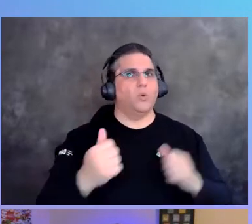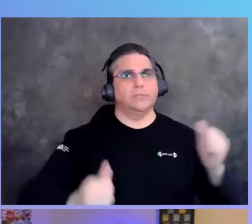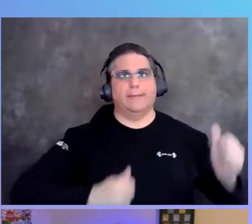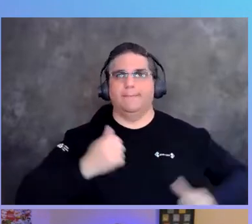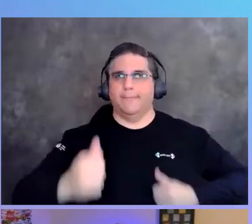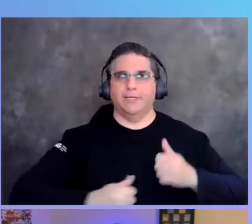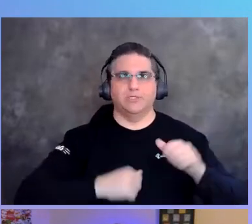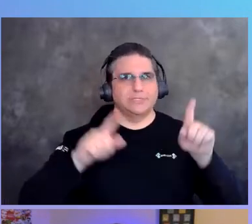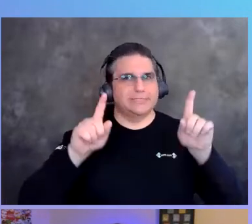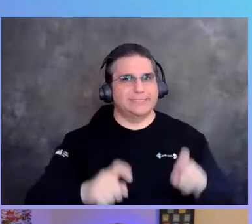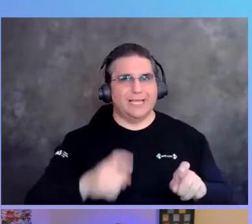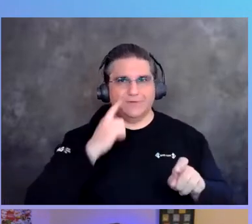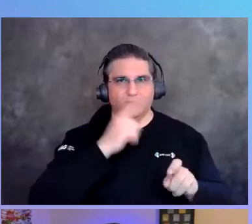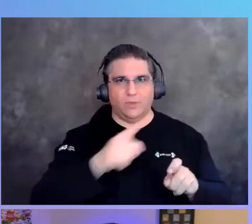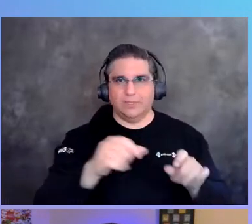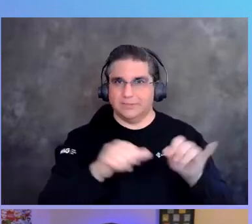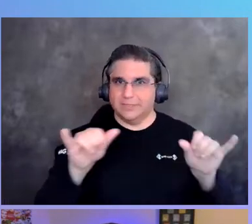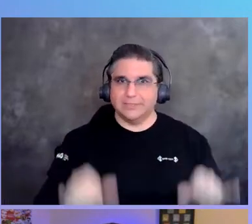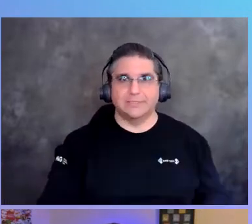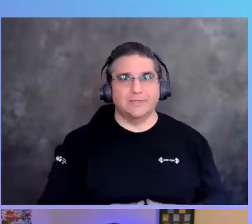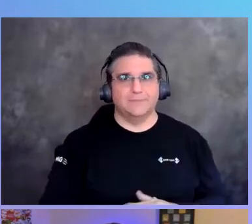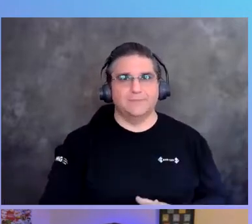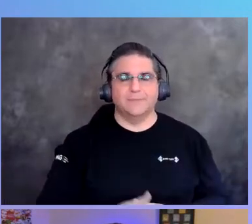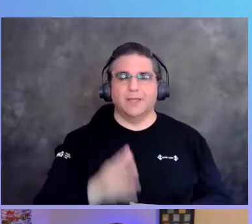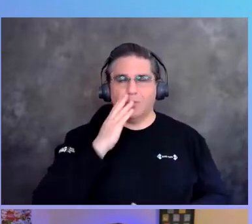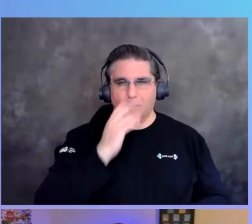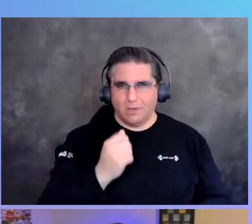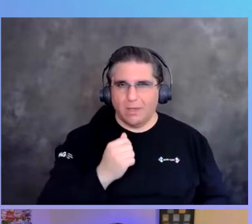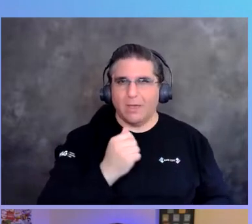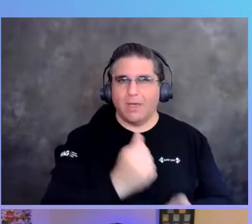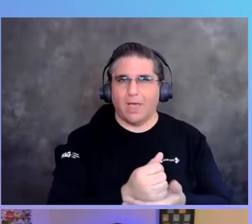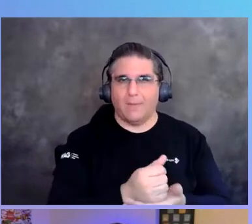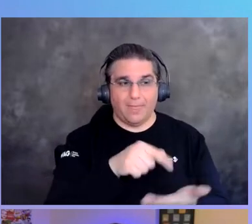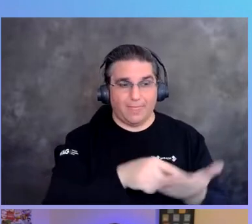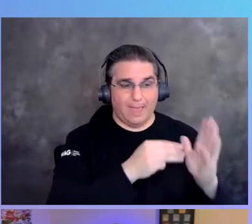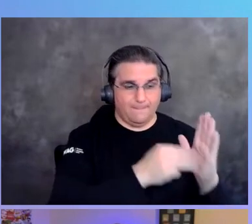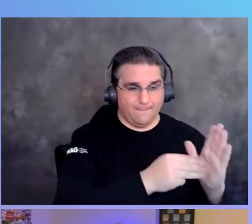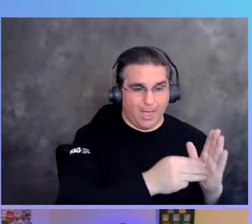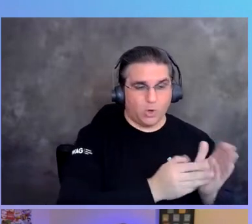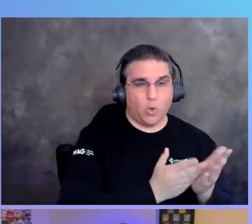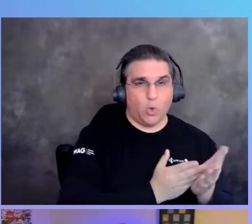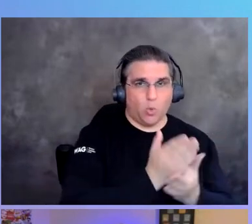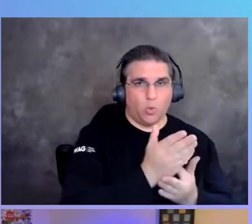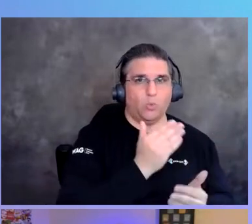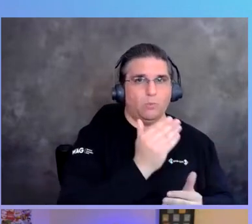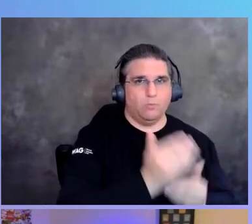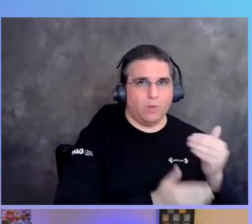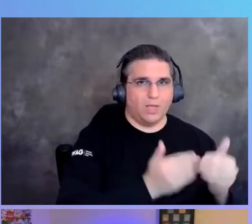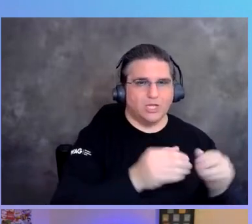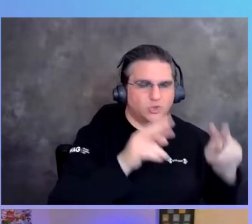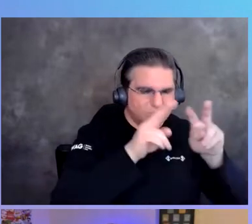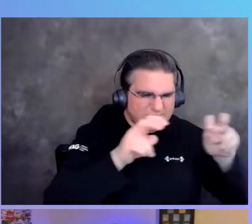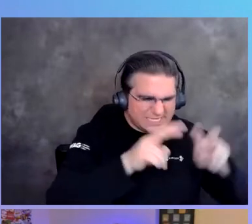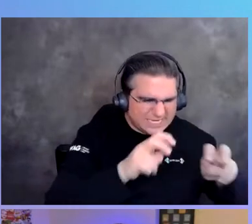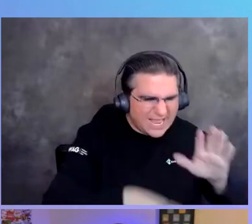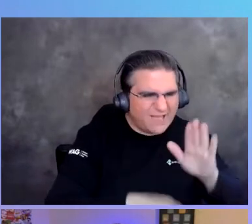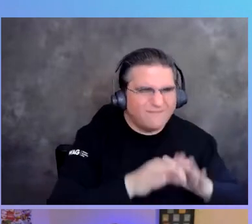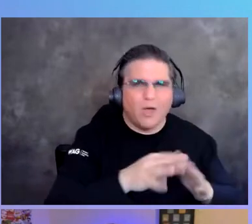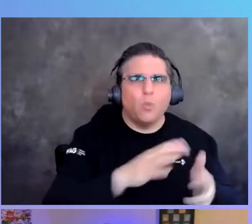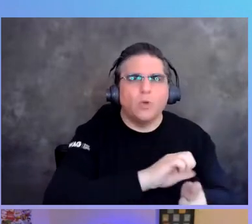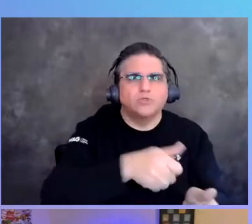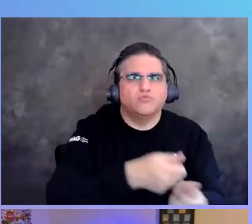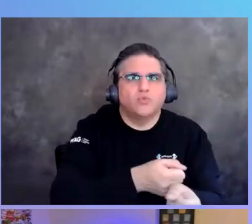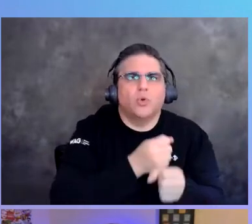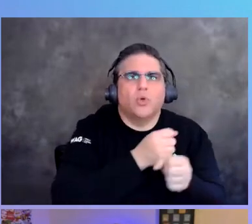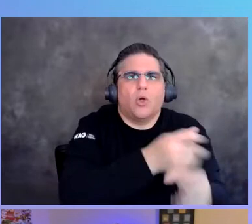systems. This is going to guide the model through a process that uncovers the root cause of an issue through a combination of